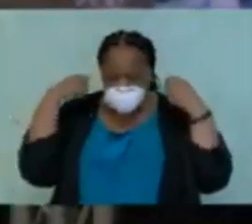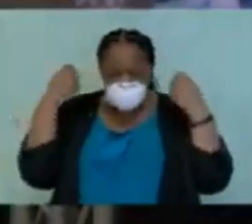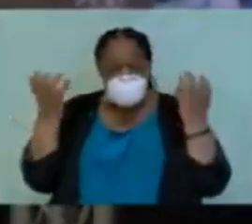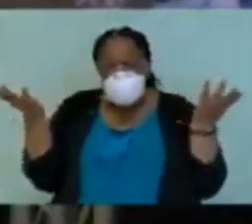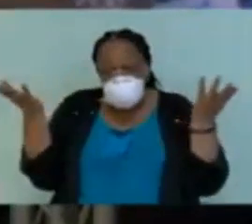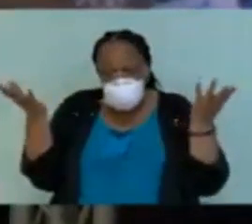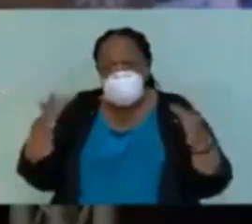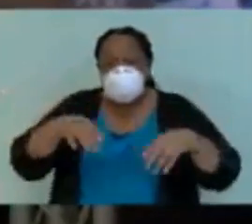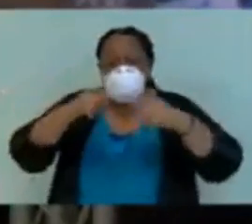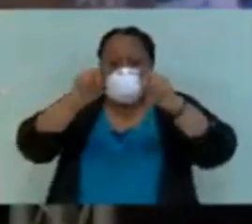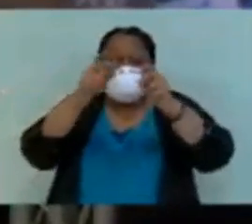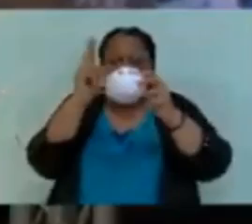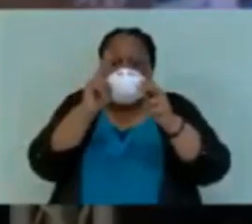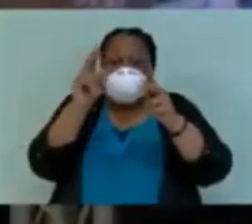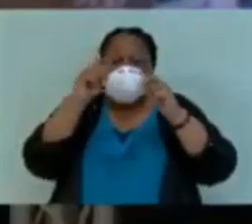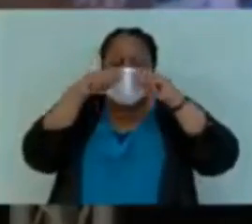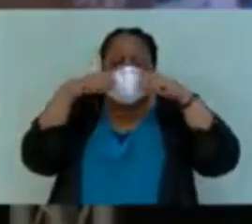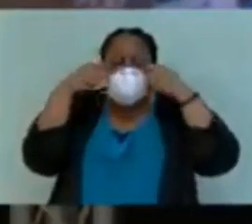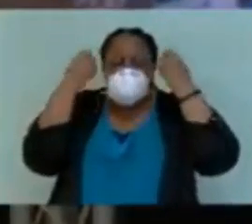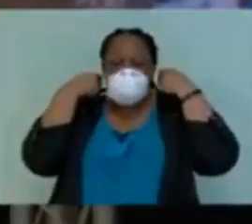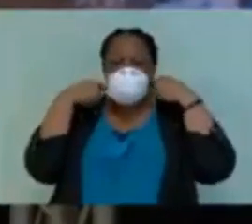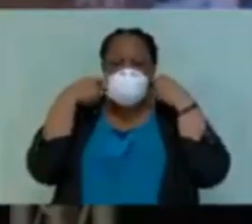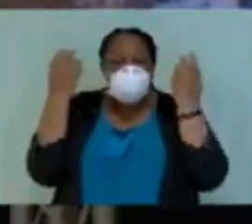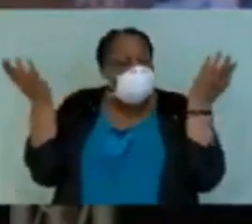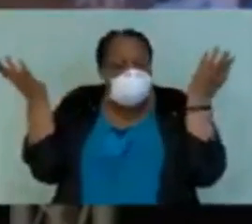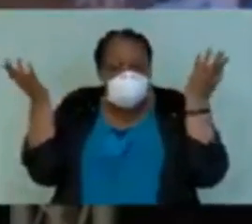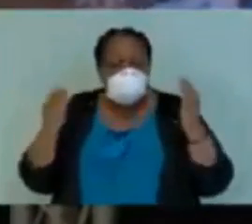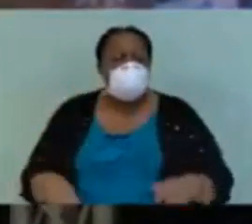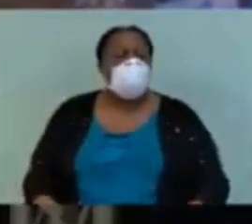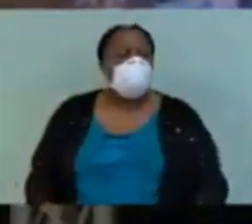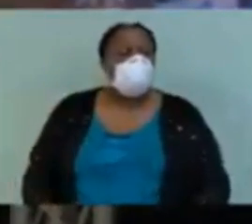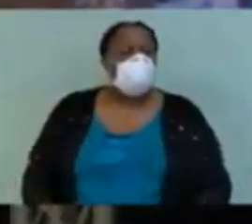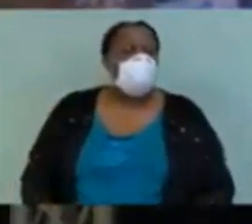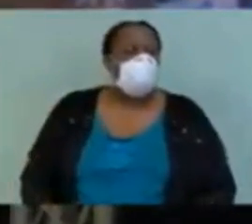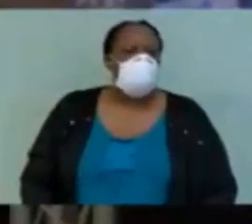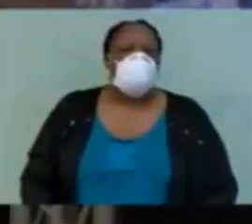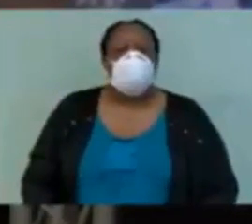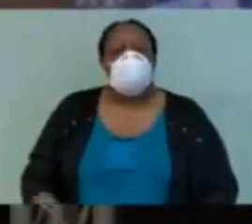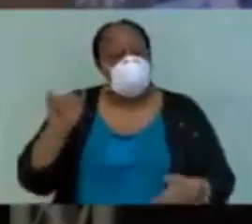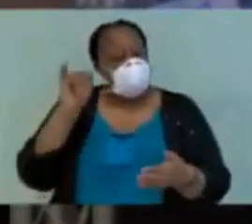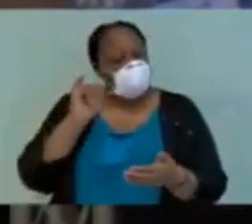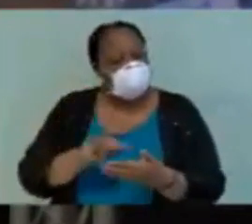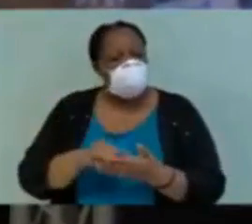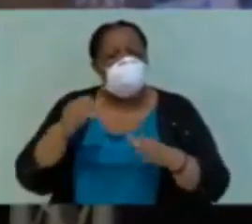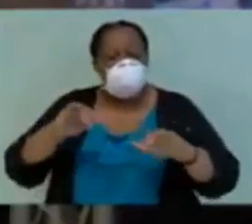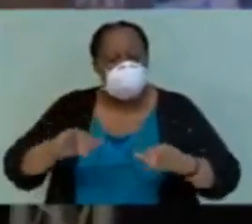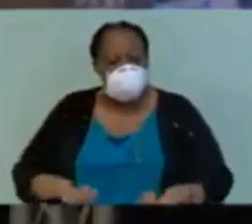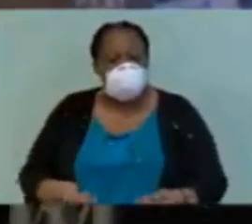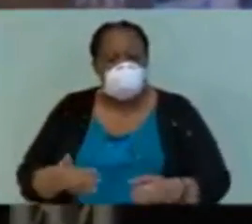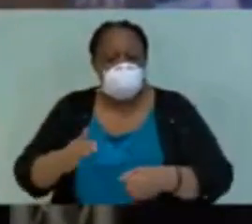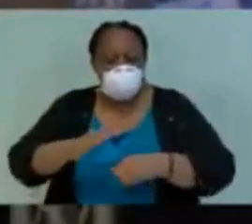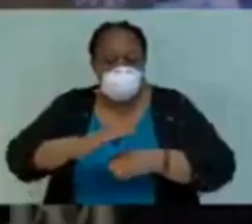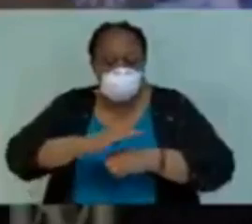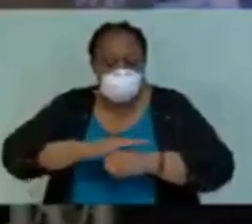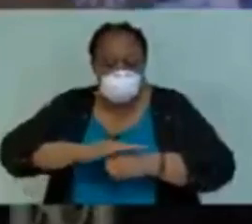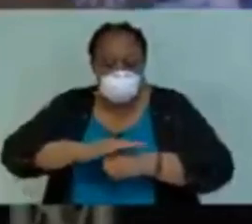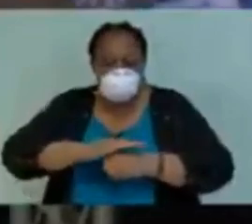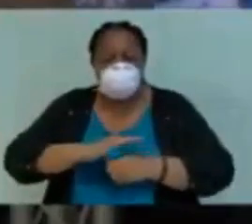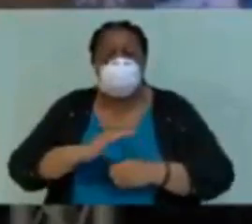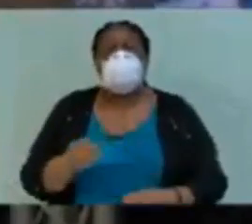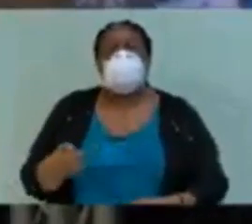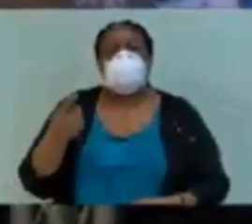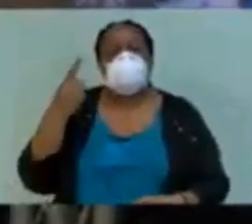simplest masks, then you can use a cloth face mask. And so basically what we are saying is that